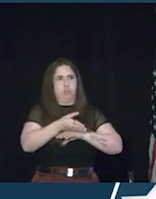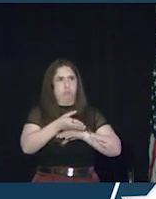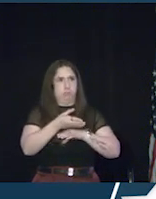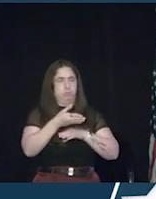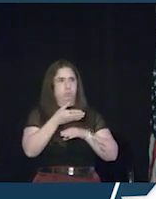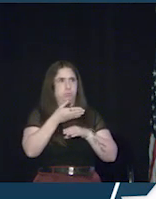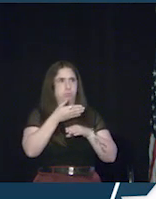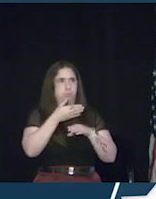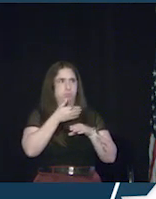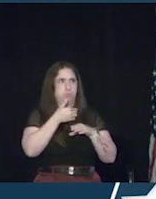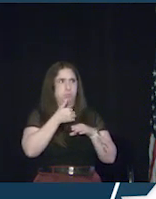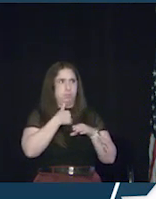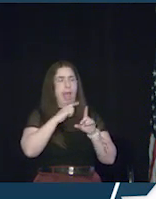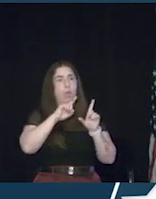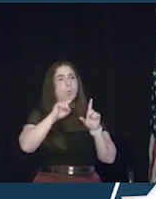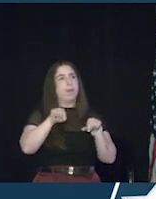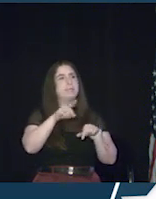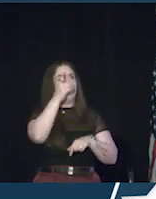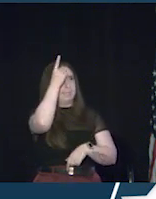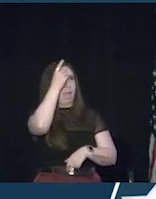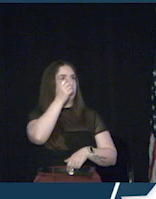National Down Syndrome Society,